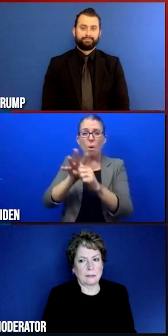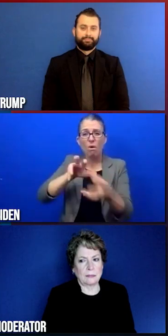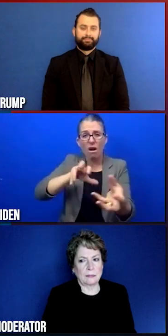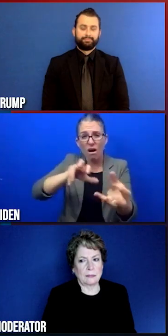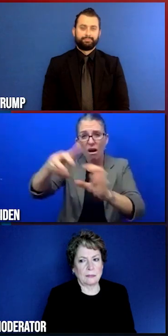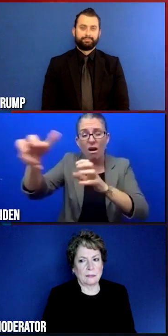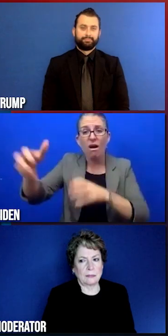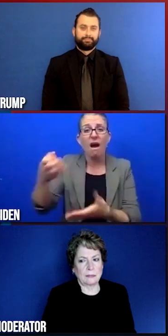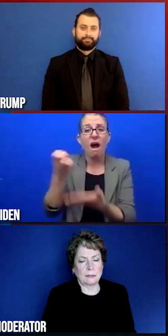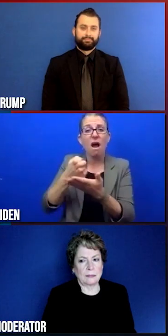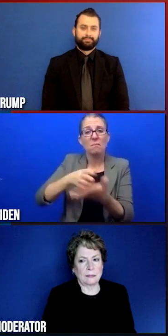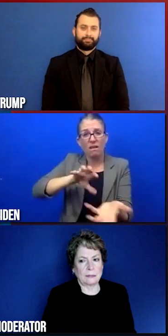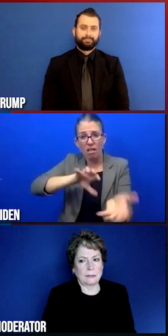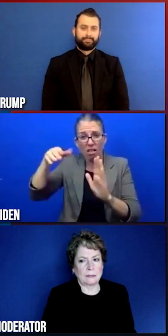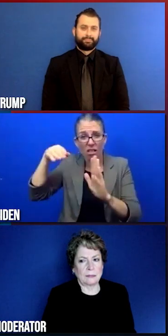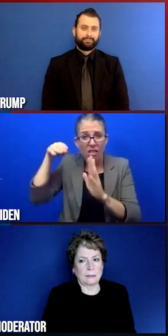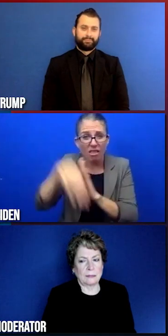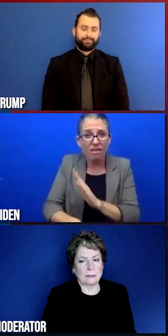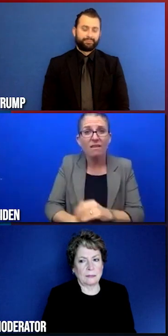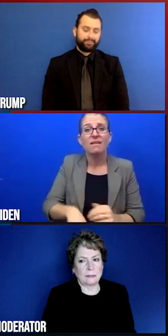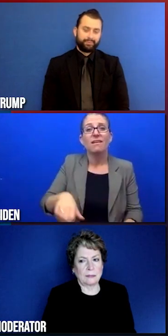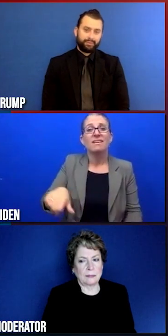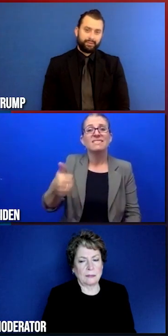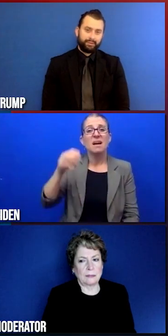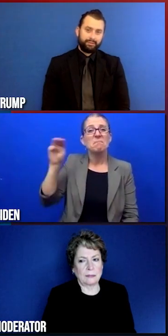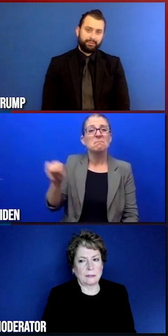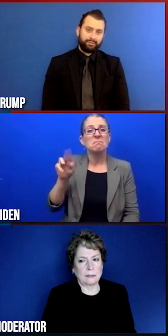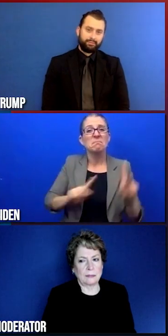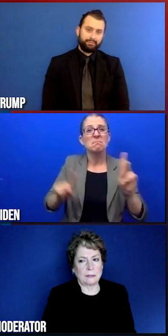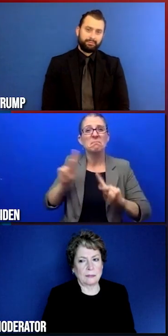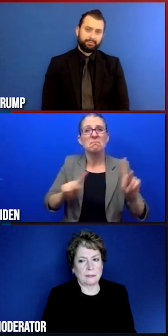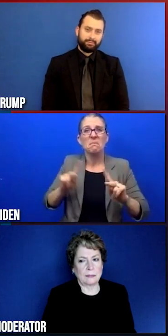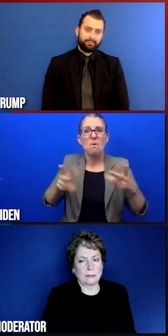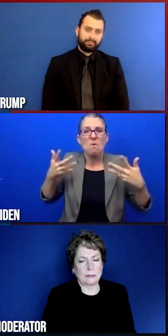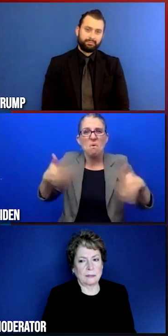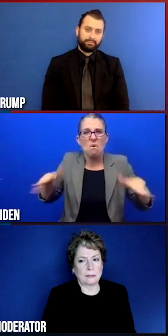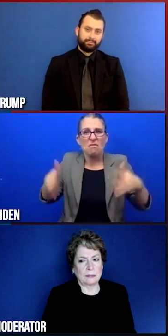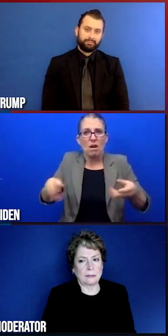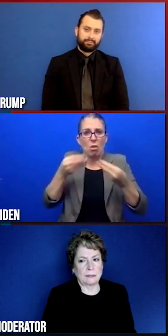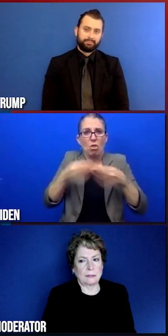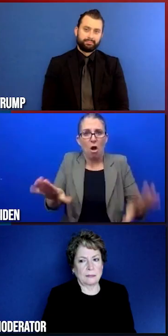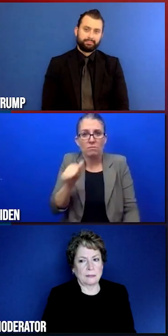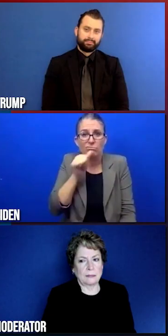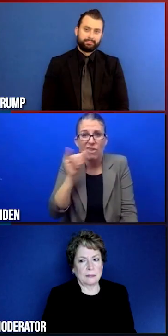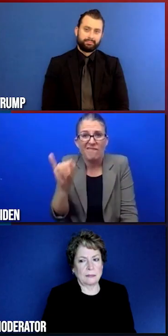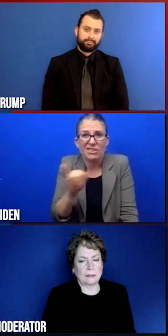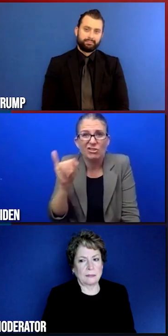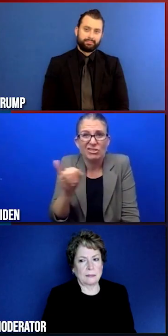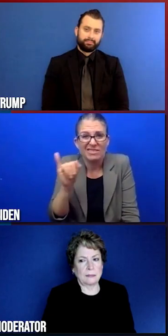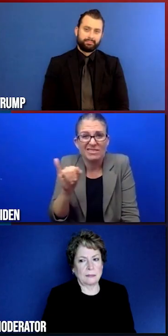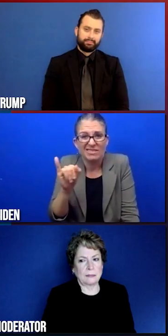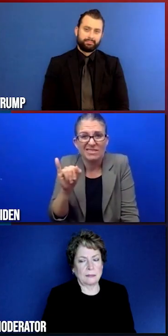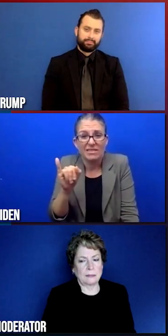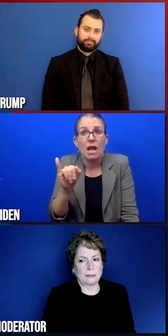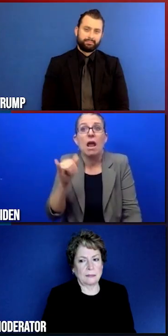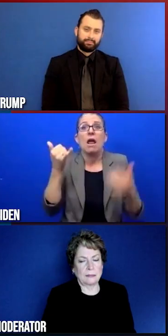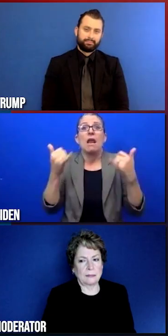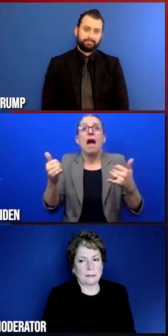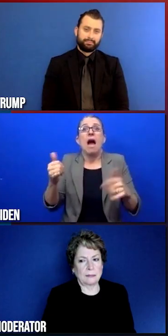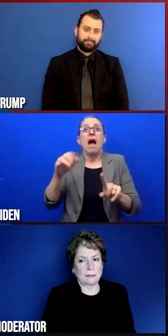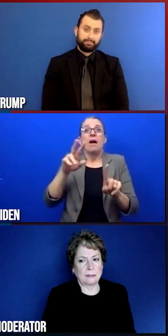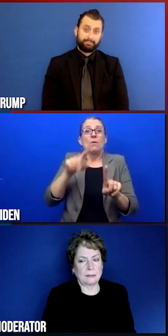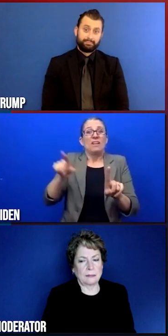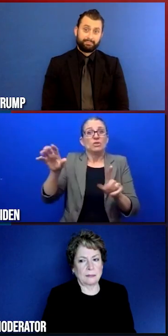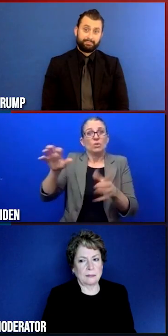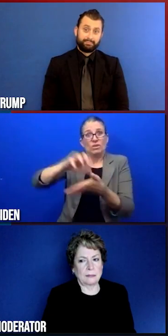wants to take away 22 million more people who have it under Obamacare, and over 110 million people with pre-existing conditions.